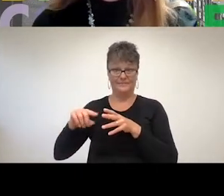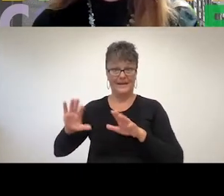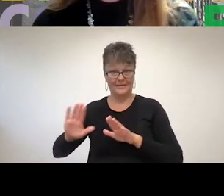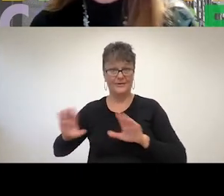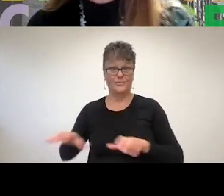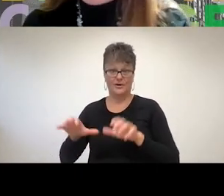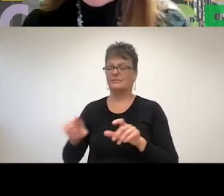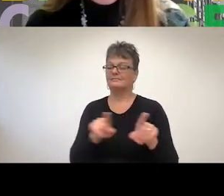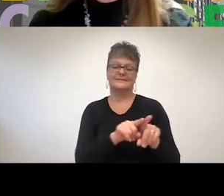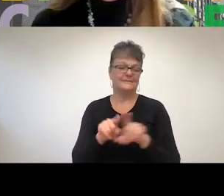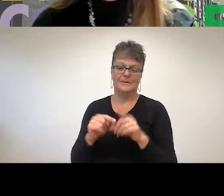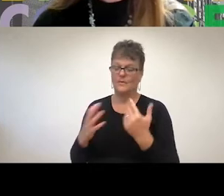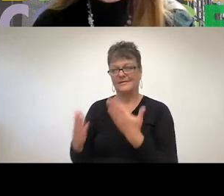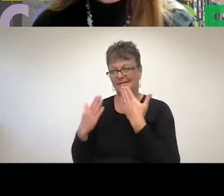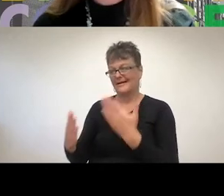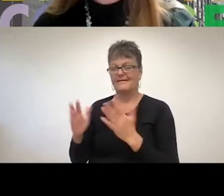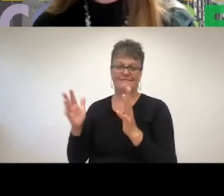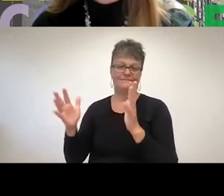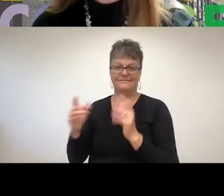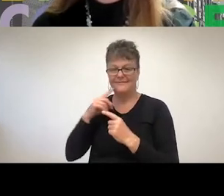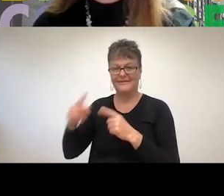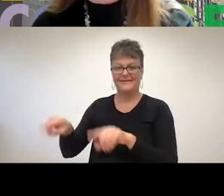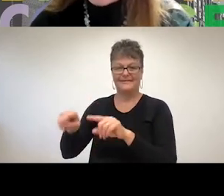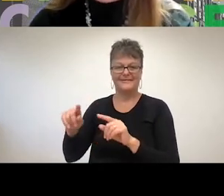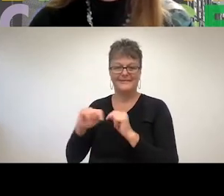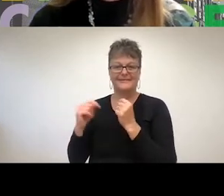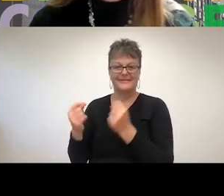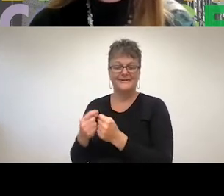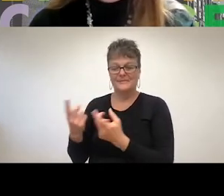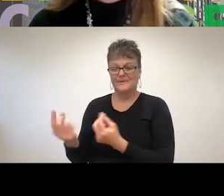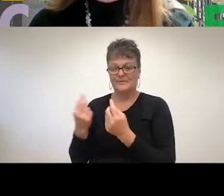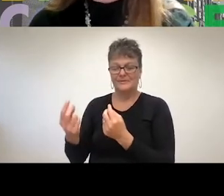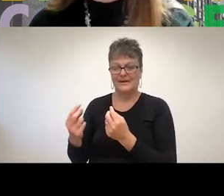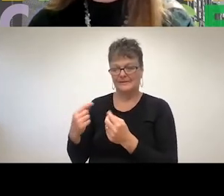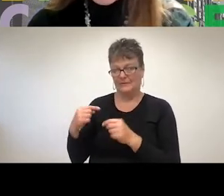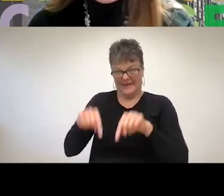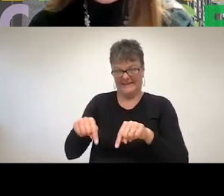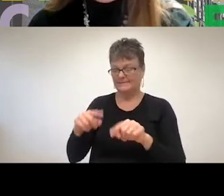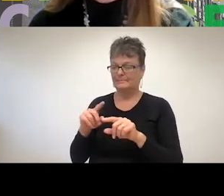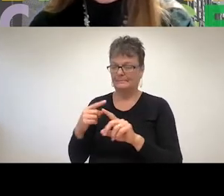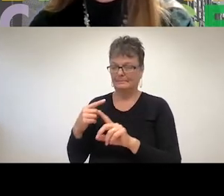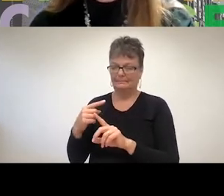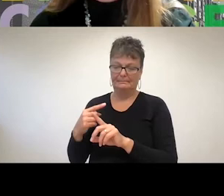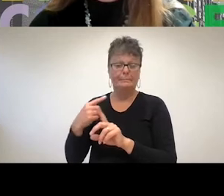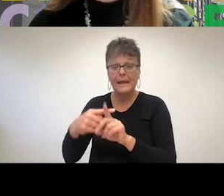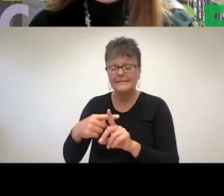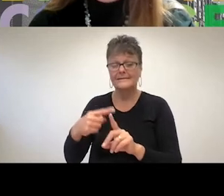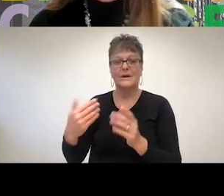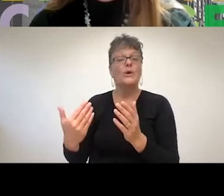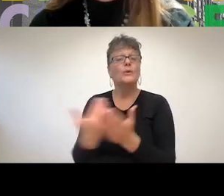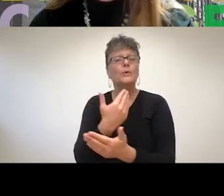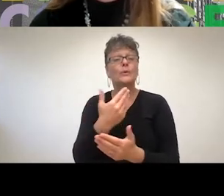team for their organization in today's event, but also for the work they've been doing these past few weeks with the new faculty academy, the contract